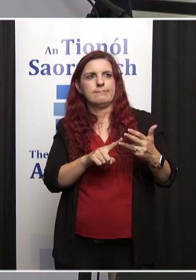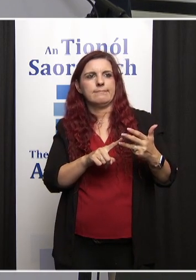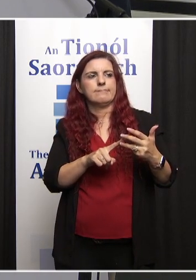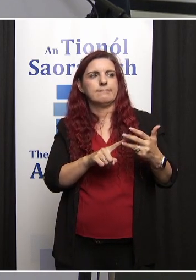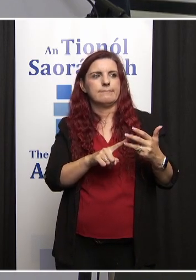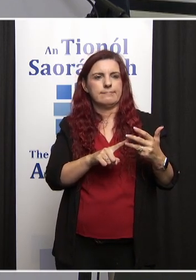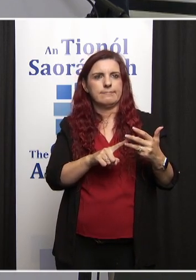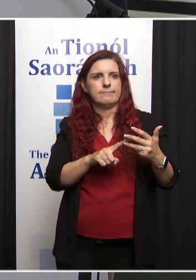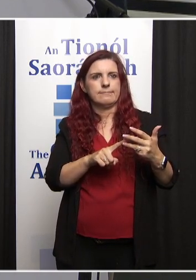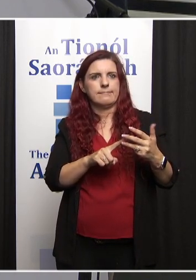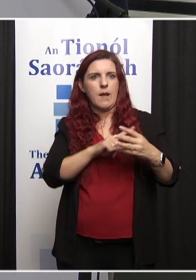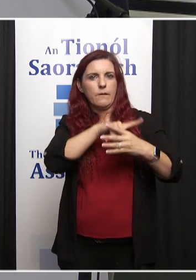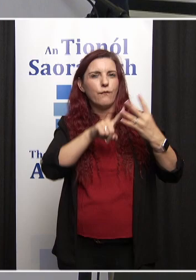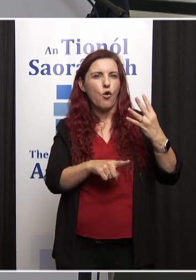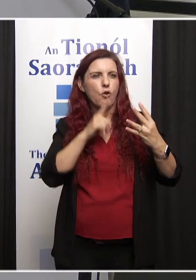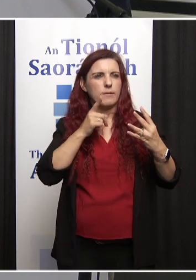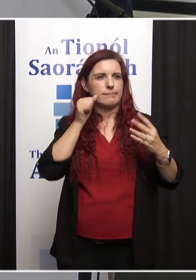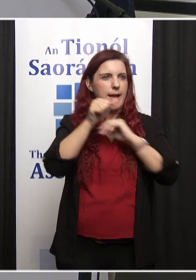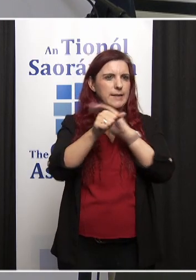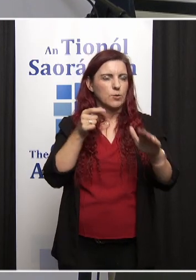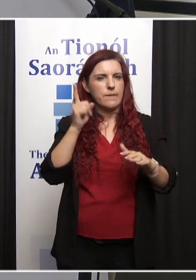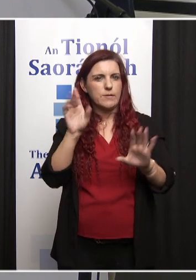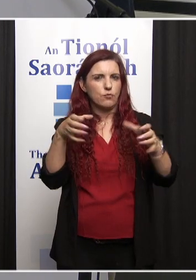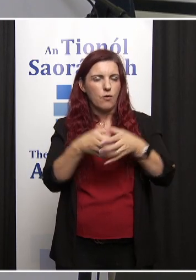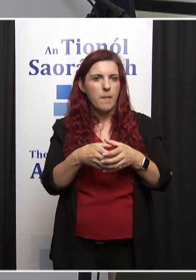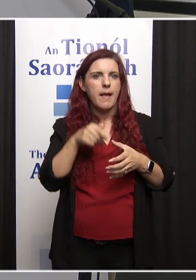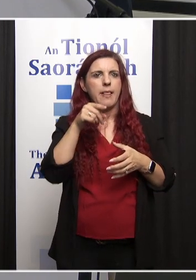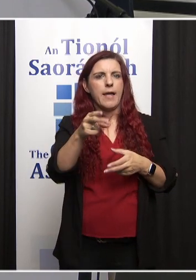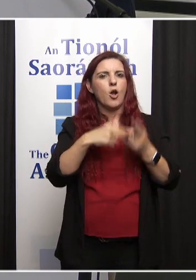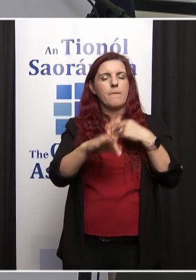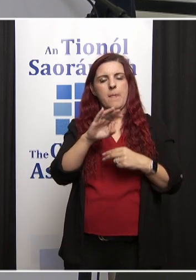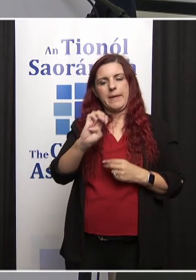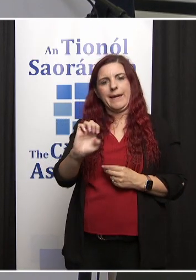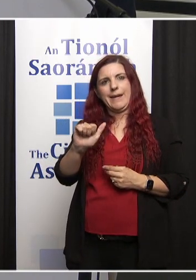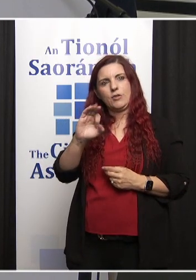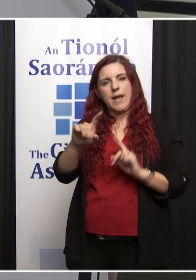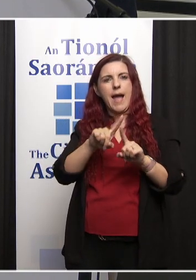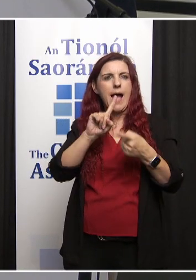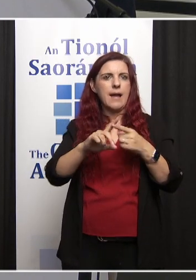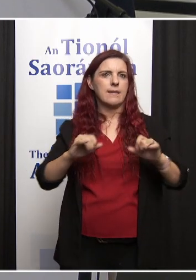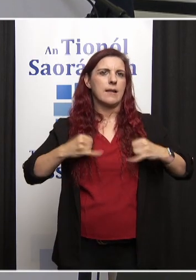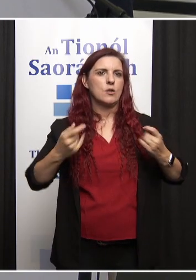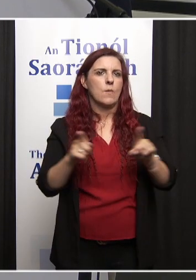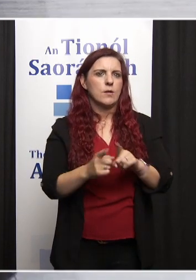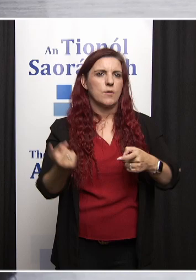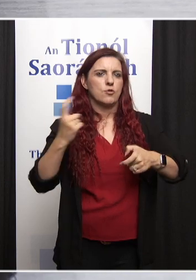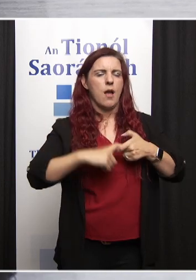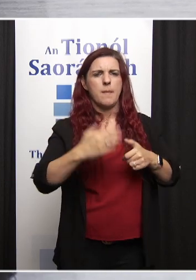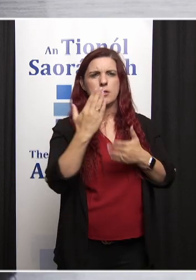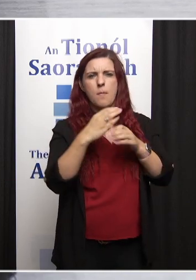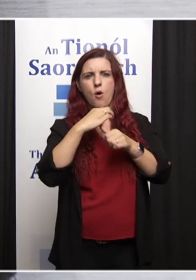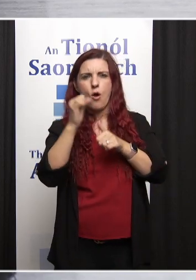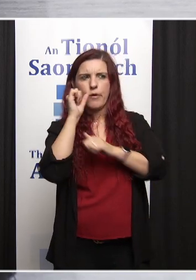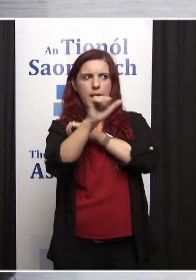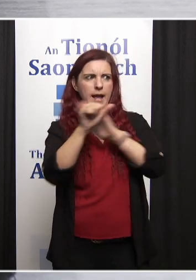Suter. They are the composition of the EAG. I'm delighted to be joined by some of the other experts who